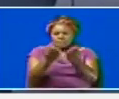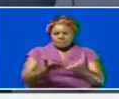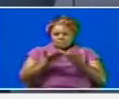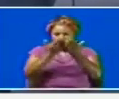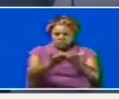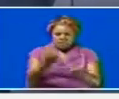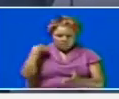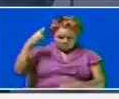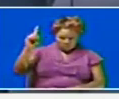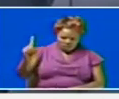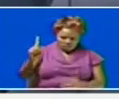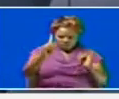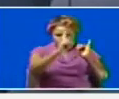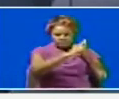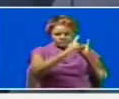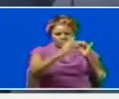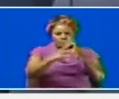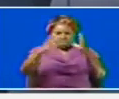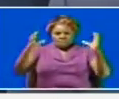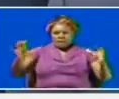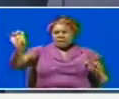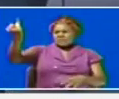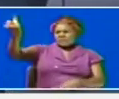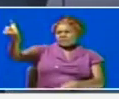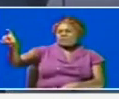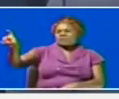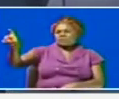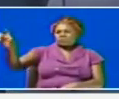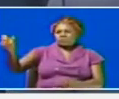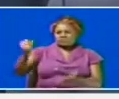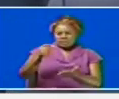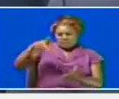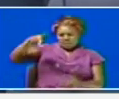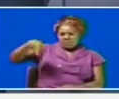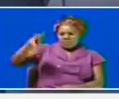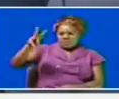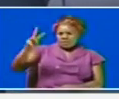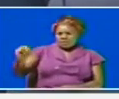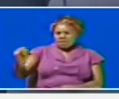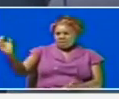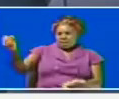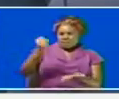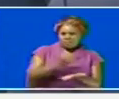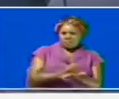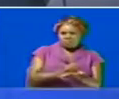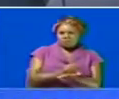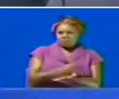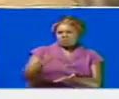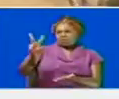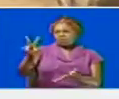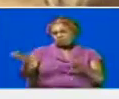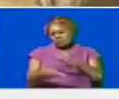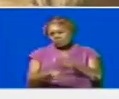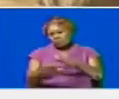A, an expansion of the executive to provide for the President to appoint a Prime Minister and two